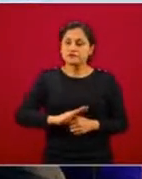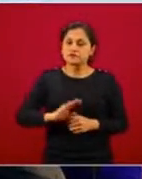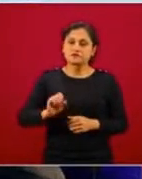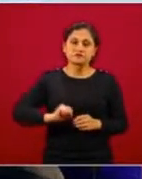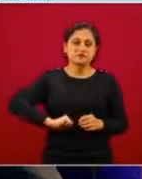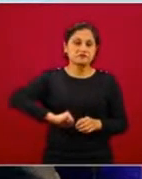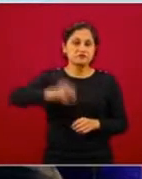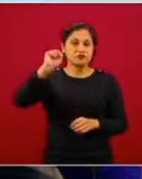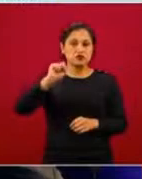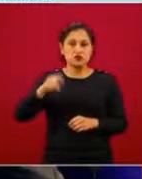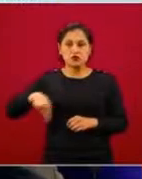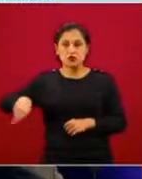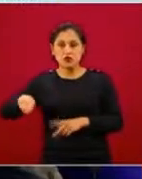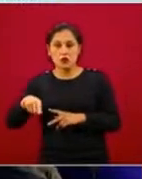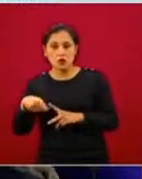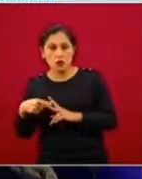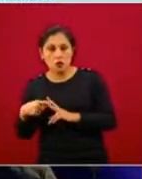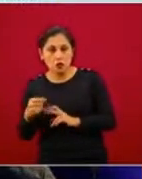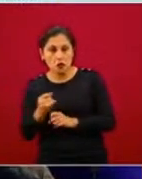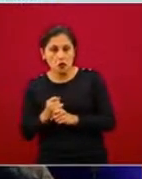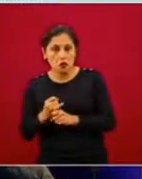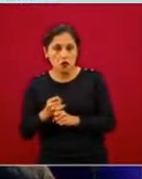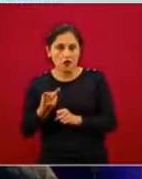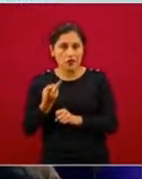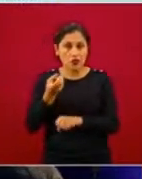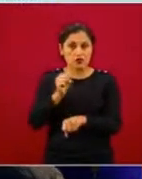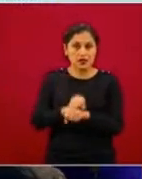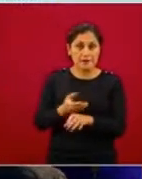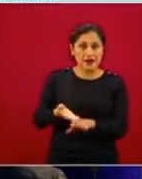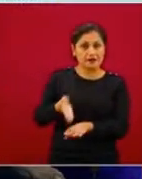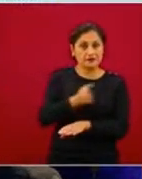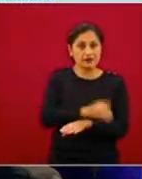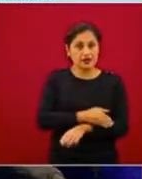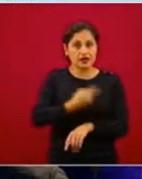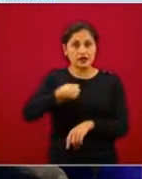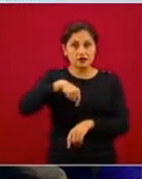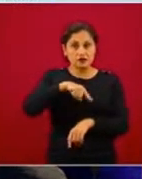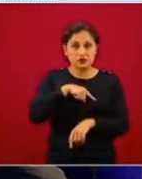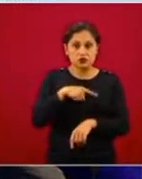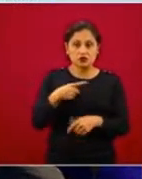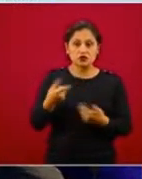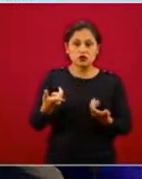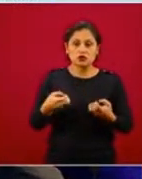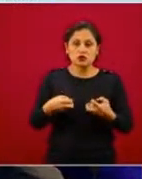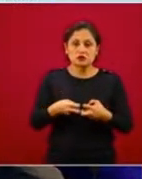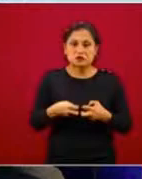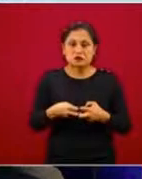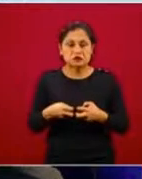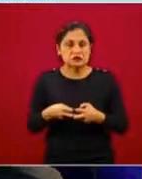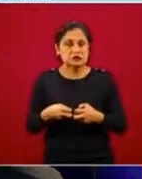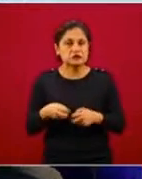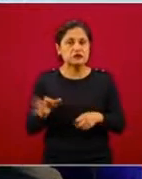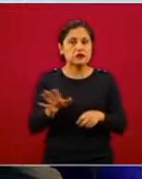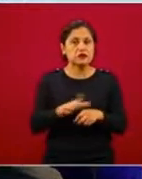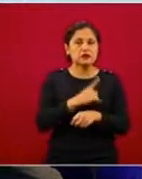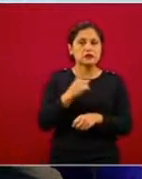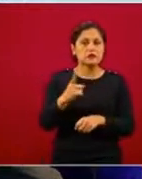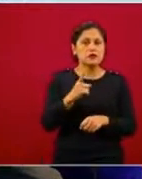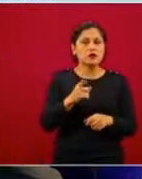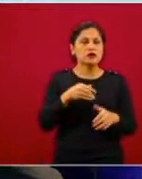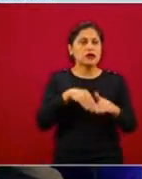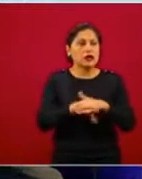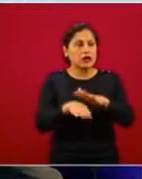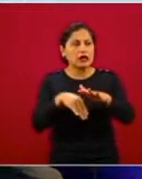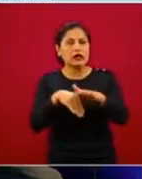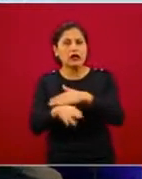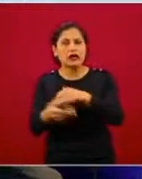gone far outside of the projection. Remember that 2 weekends ago, we were at a real crucial axis